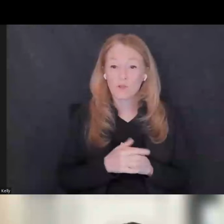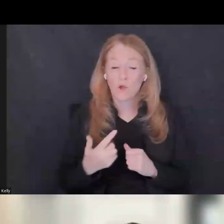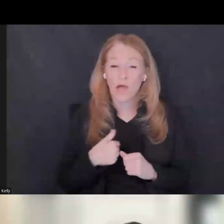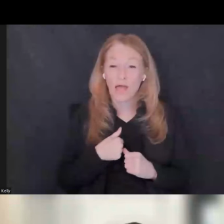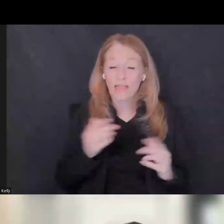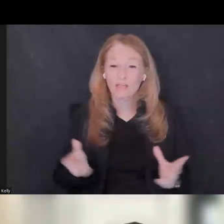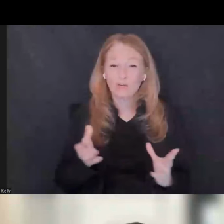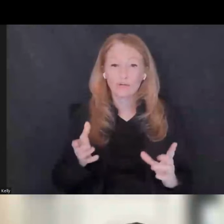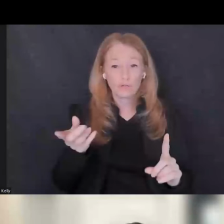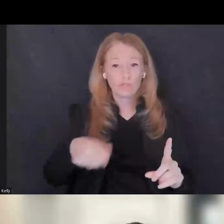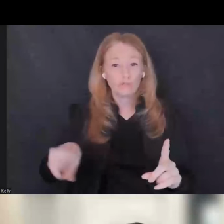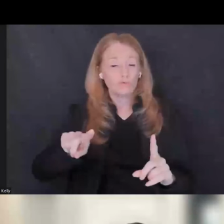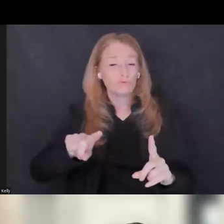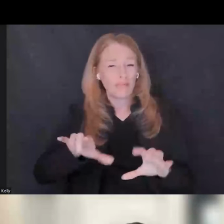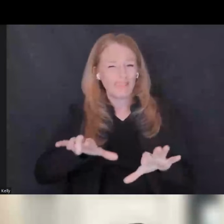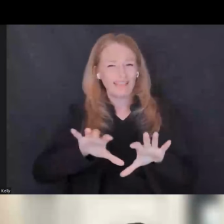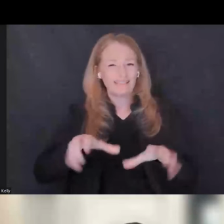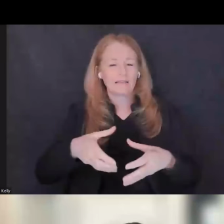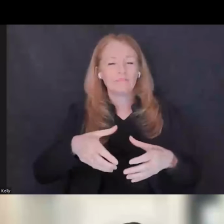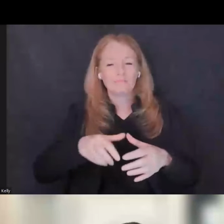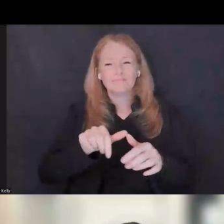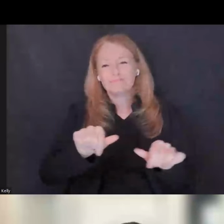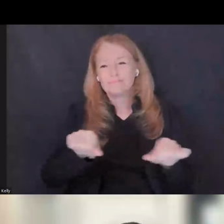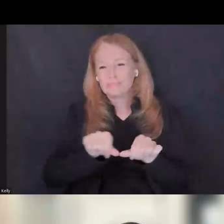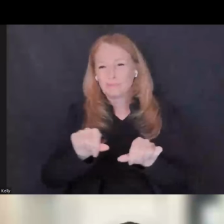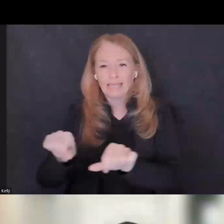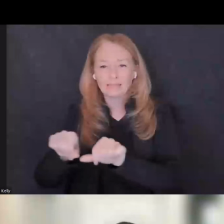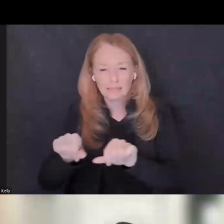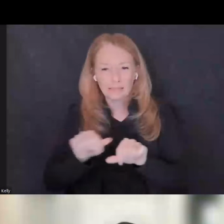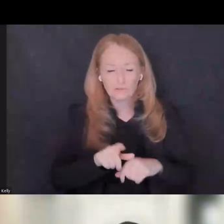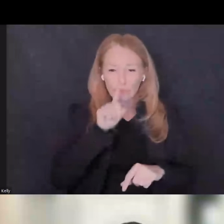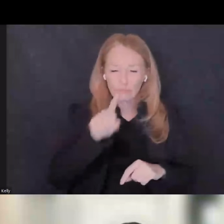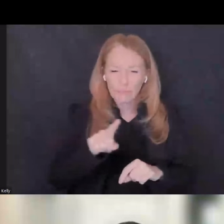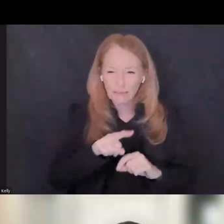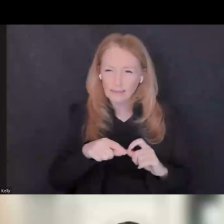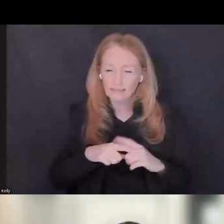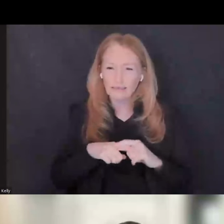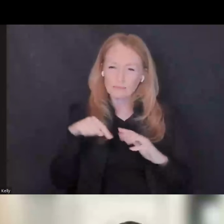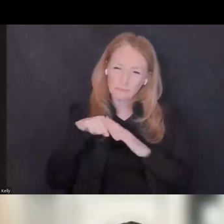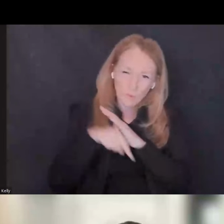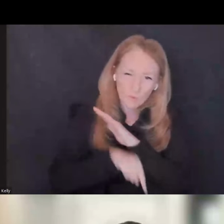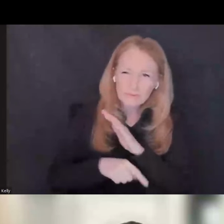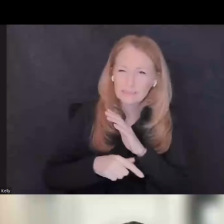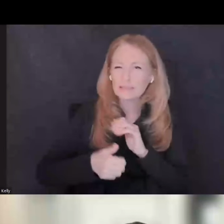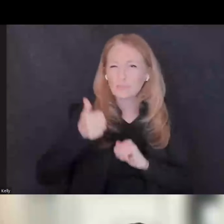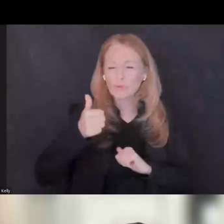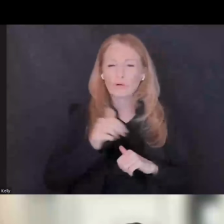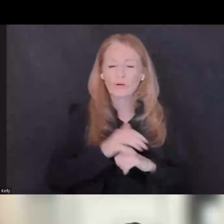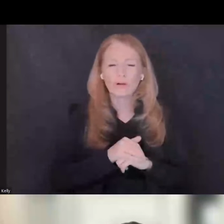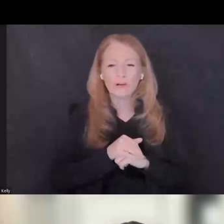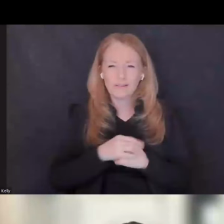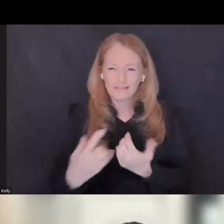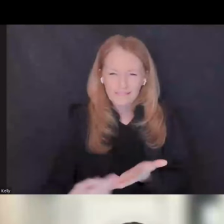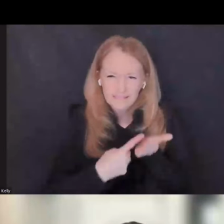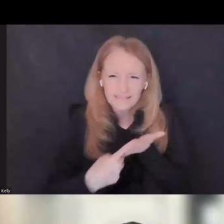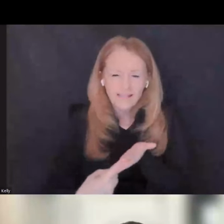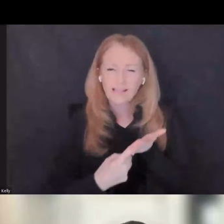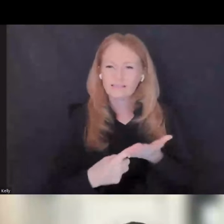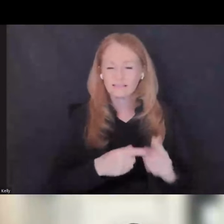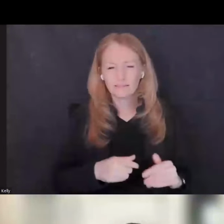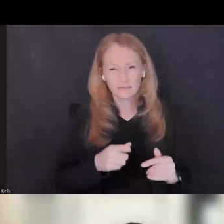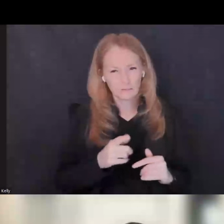really dig deeper and have some meaningful conversations in as many ways as possible, because it's so important for our